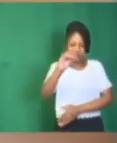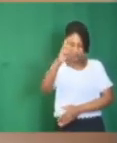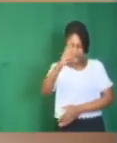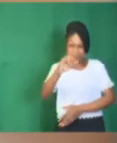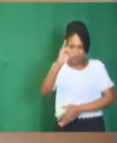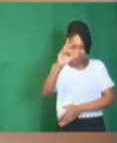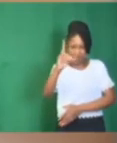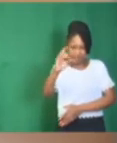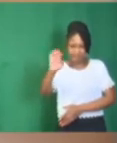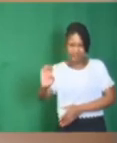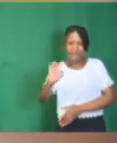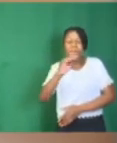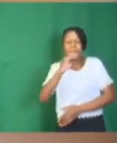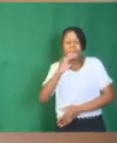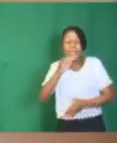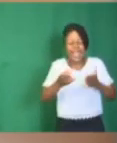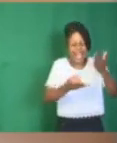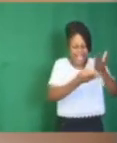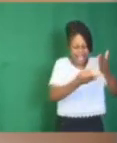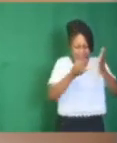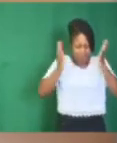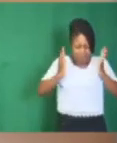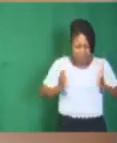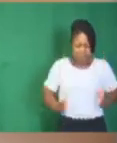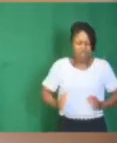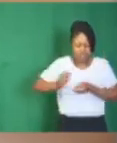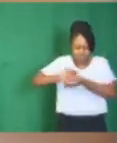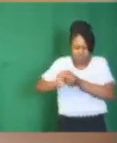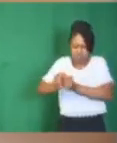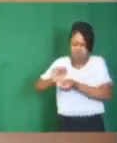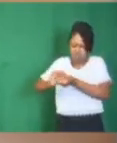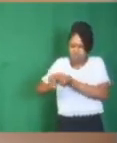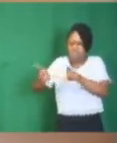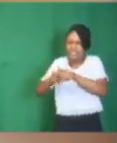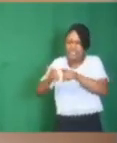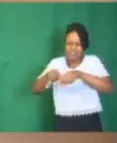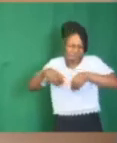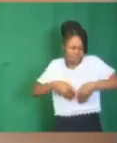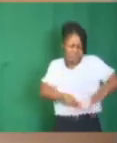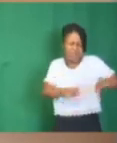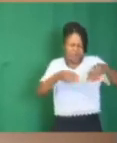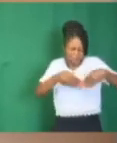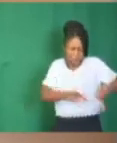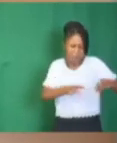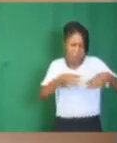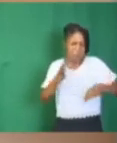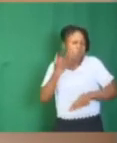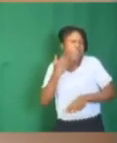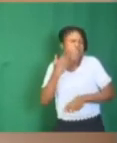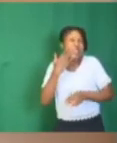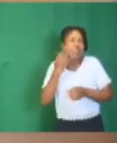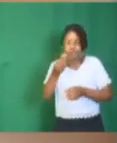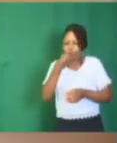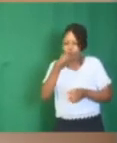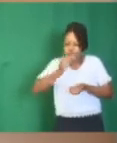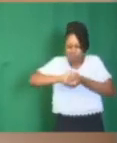happened. That is why we then have a carbon dioxide as a waste, because it is produced when food is being burnt in